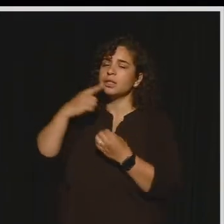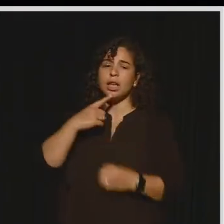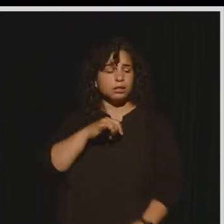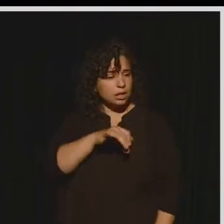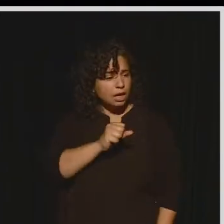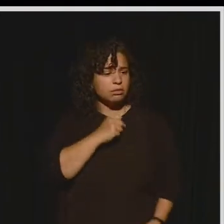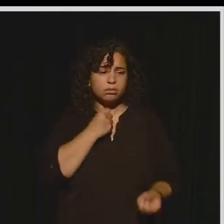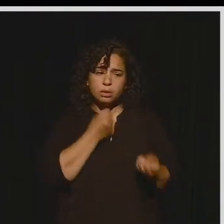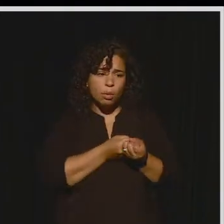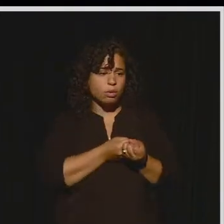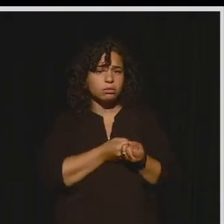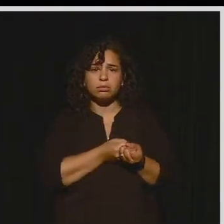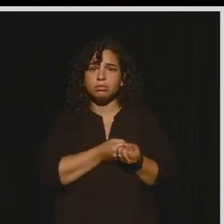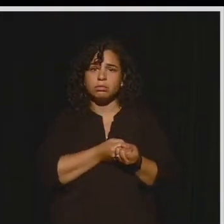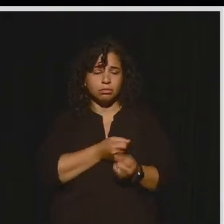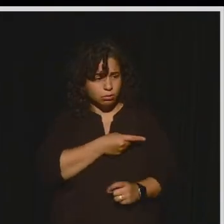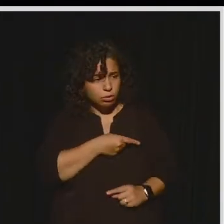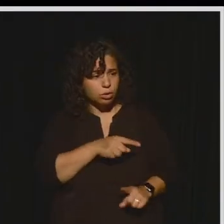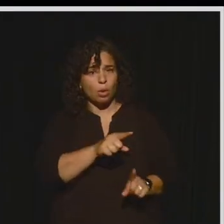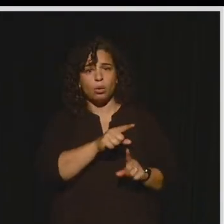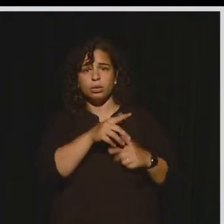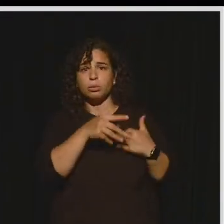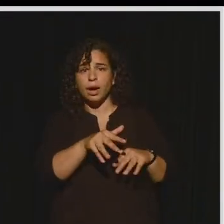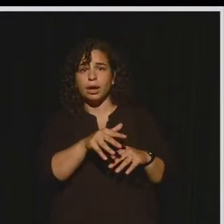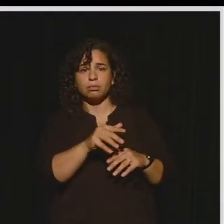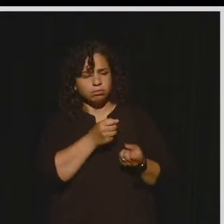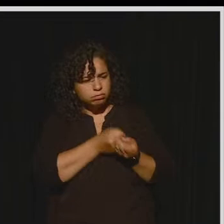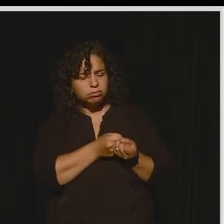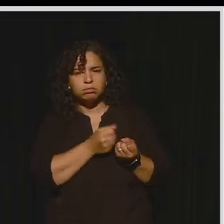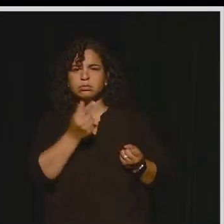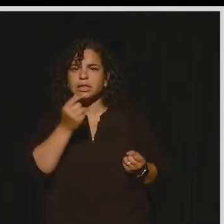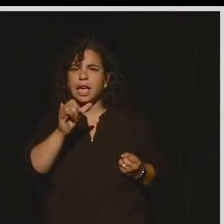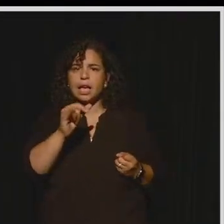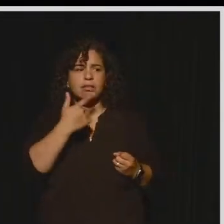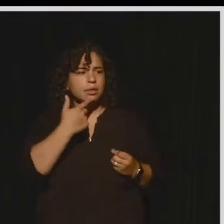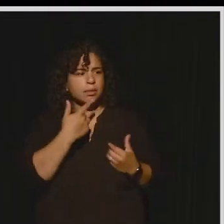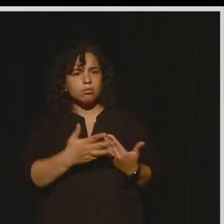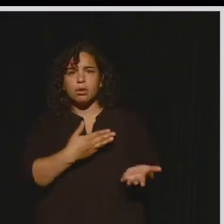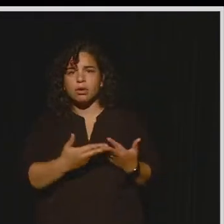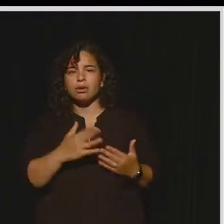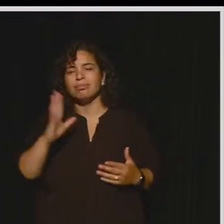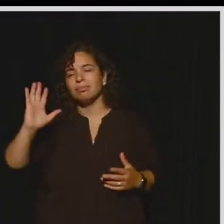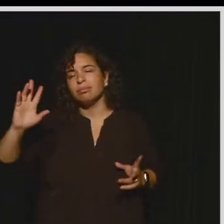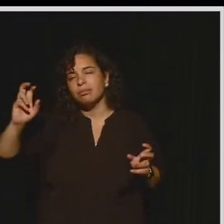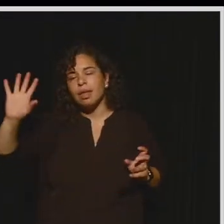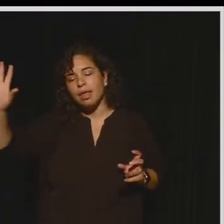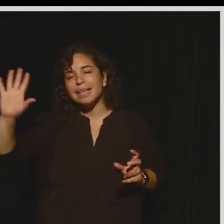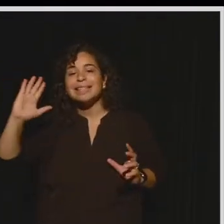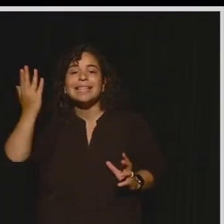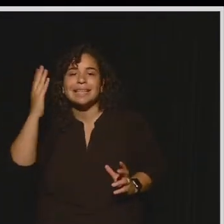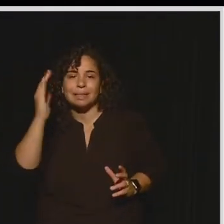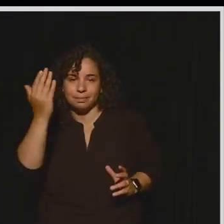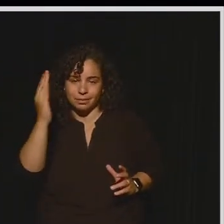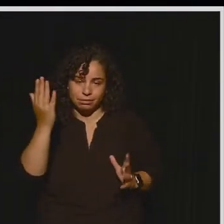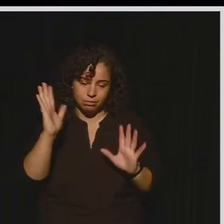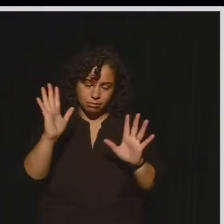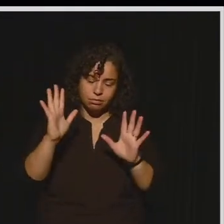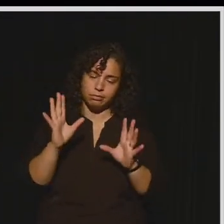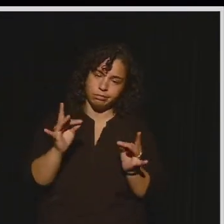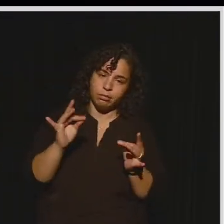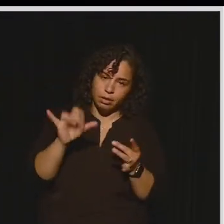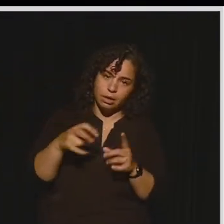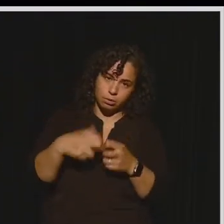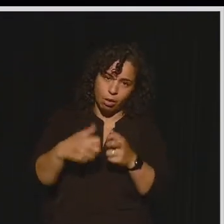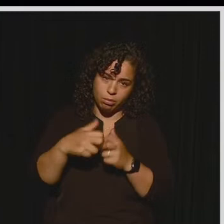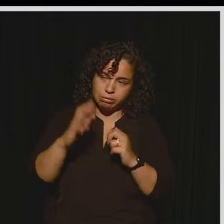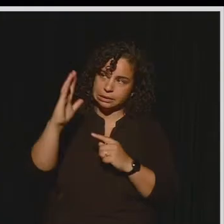saying, we support our gay and lesbian, what appeared to be, you know, and this is what lots of it is, you know, and so